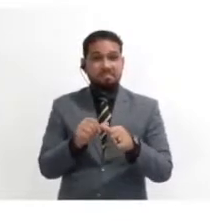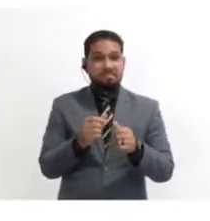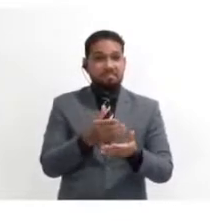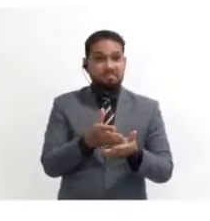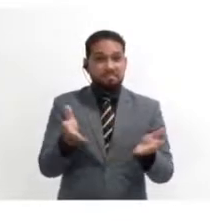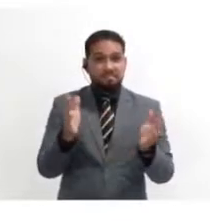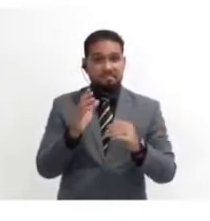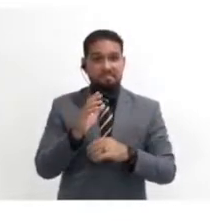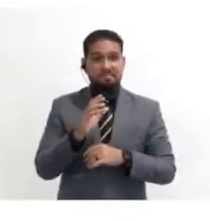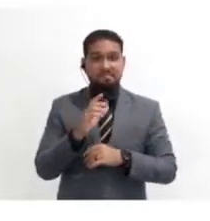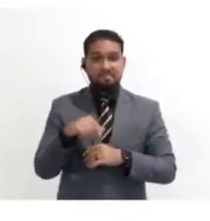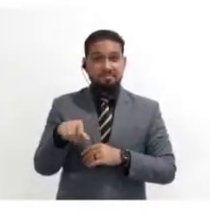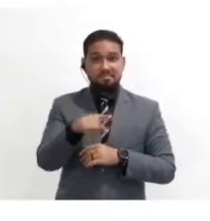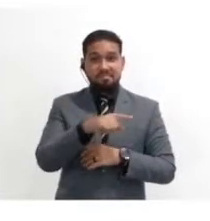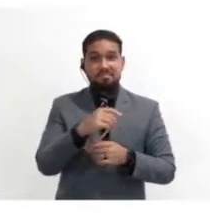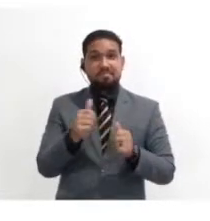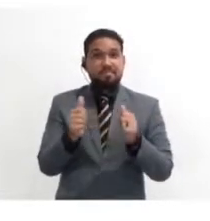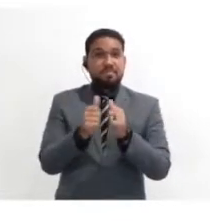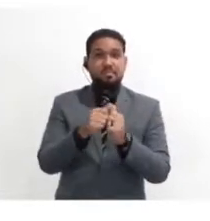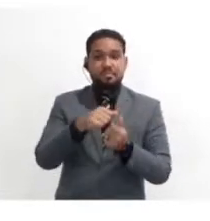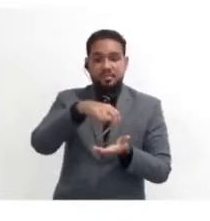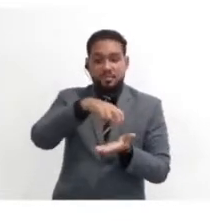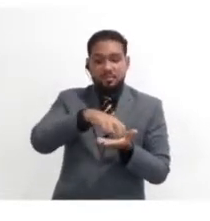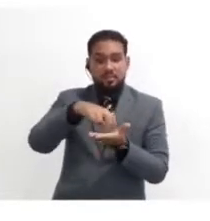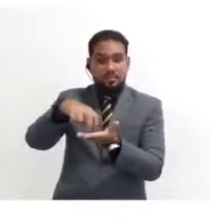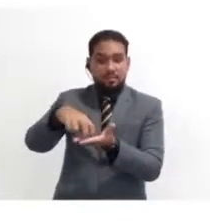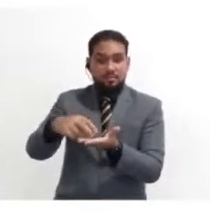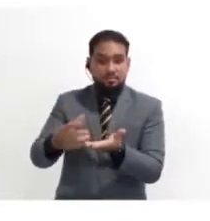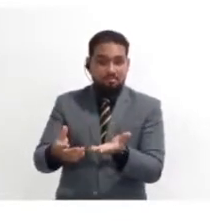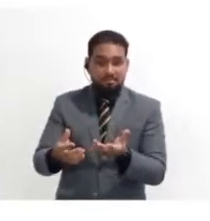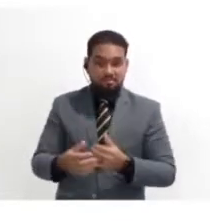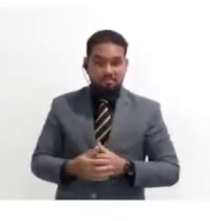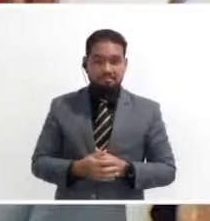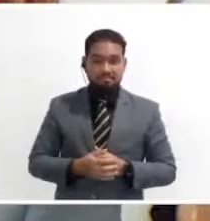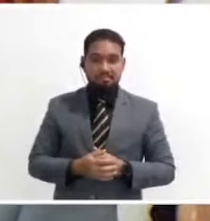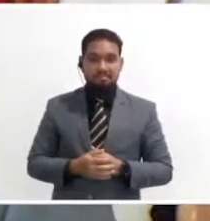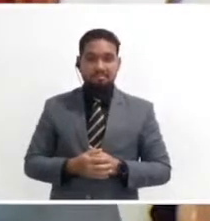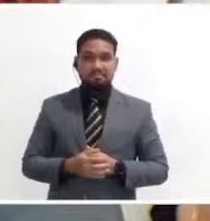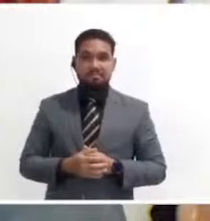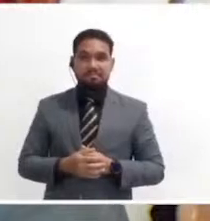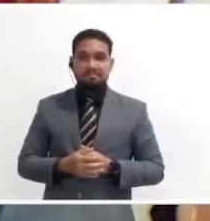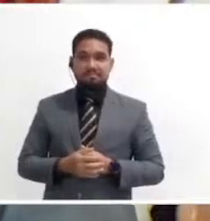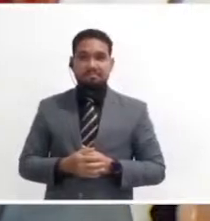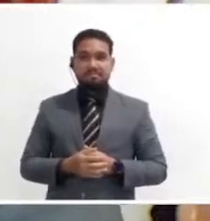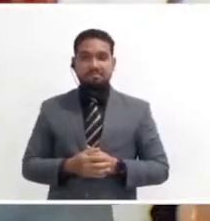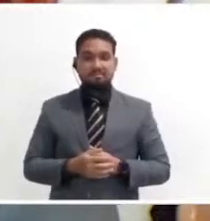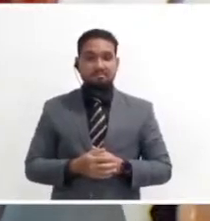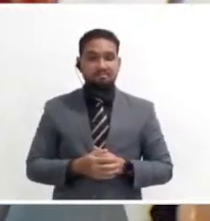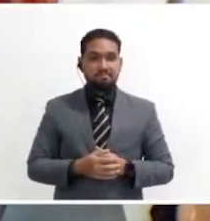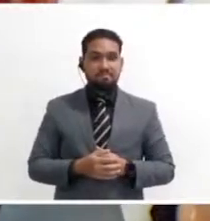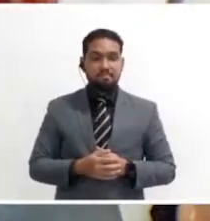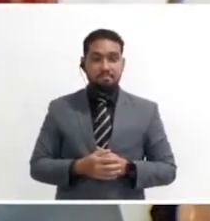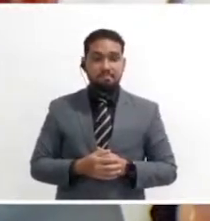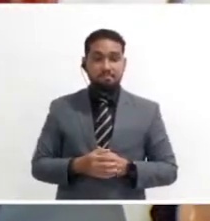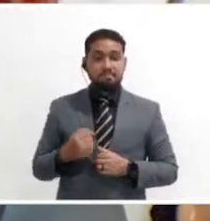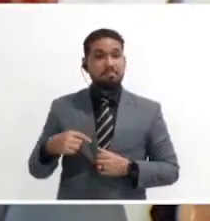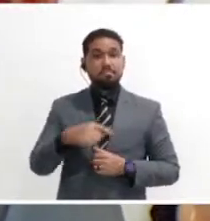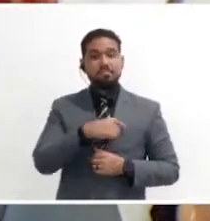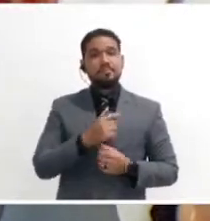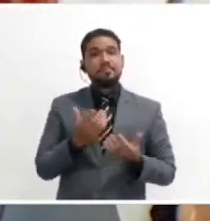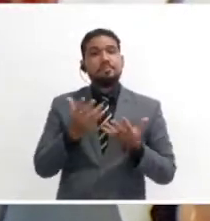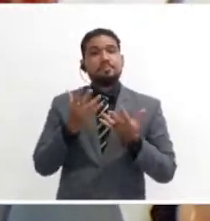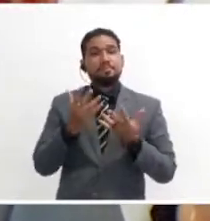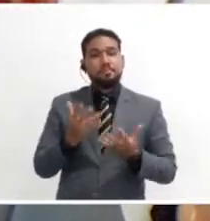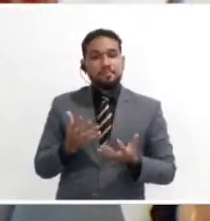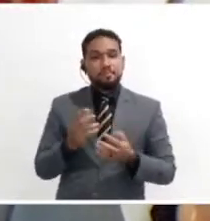But as we try to densify more and more, especially in memory devices and especially in NAND